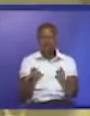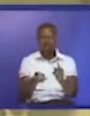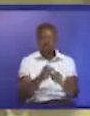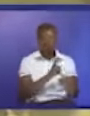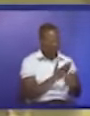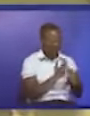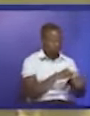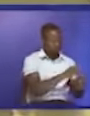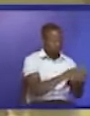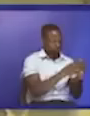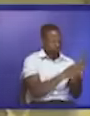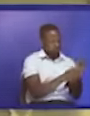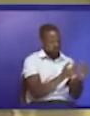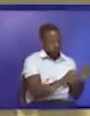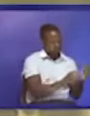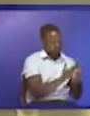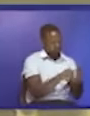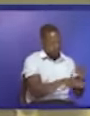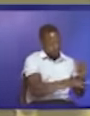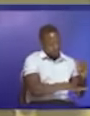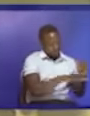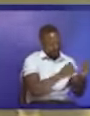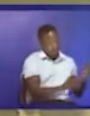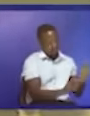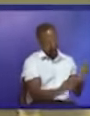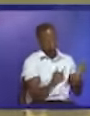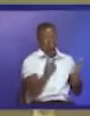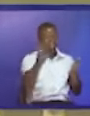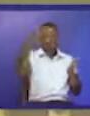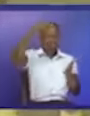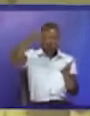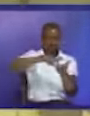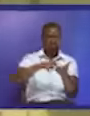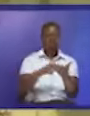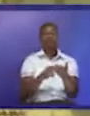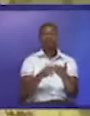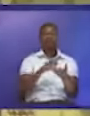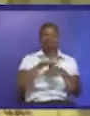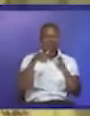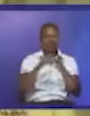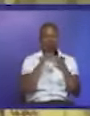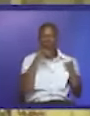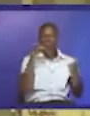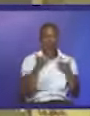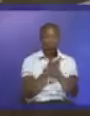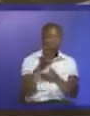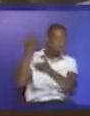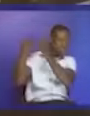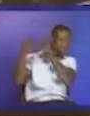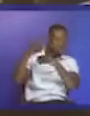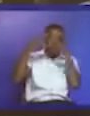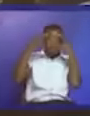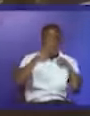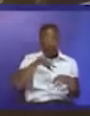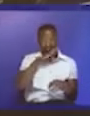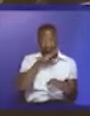you are has a parallel in history. The Bible says he opened the book in Luke chapter 4, that it was given to him,